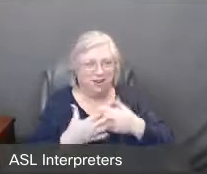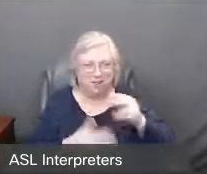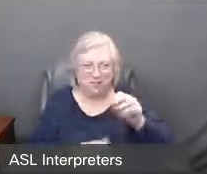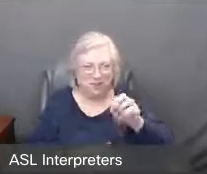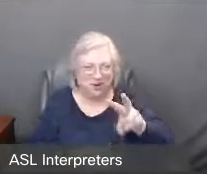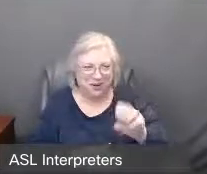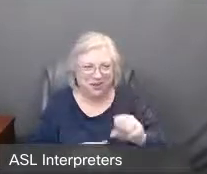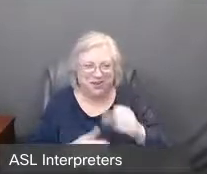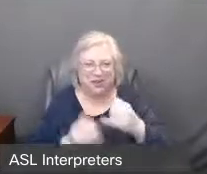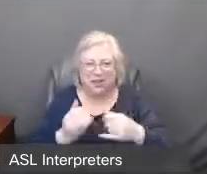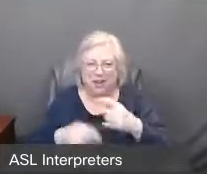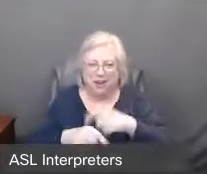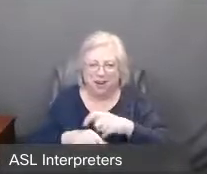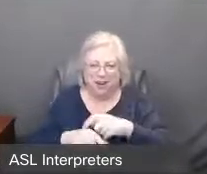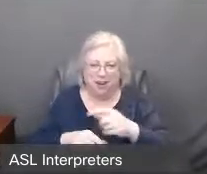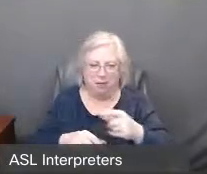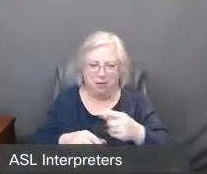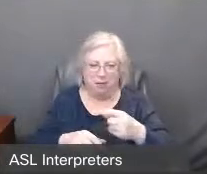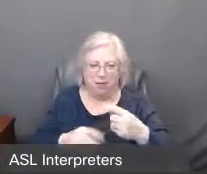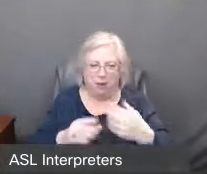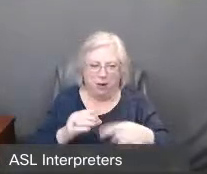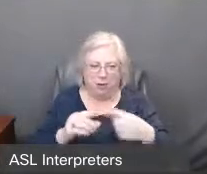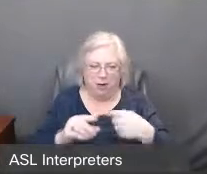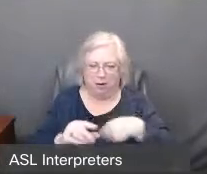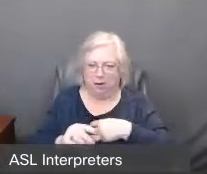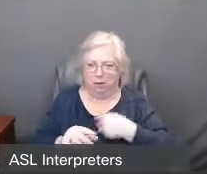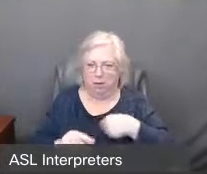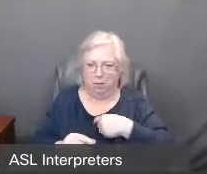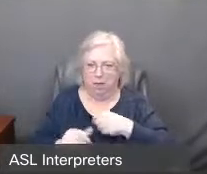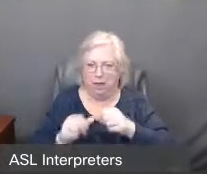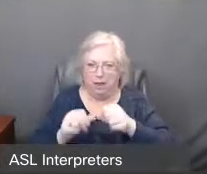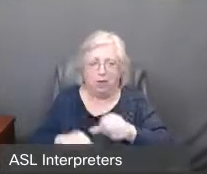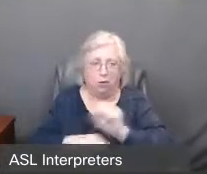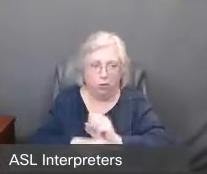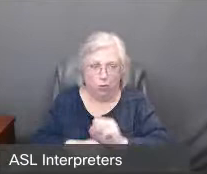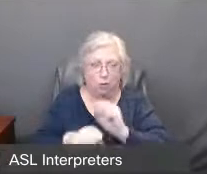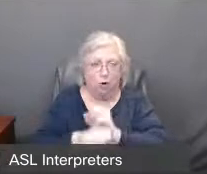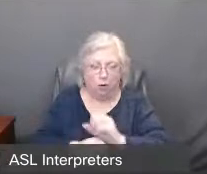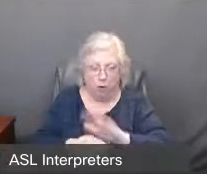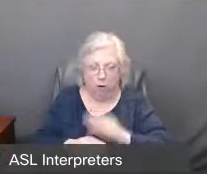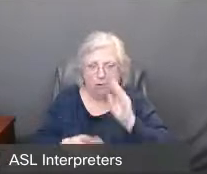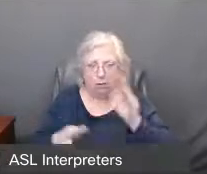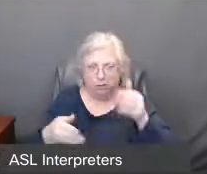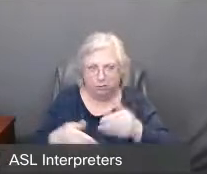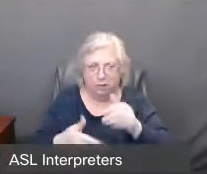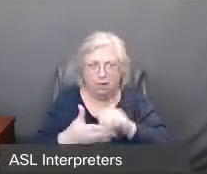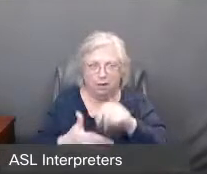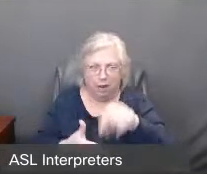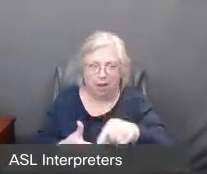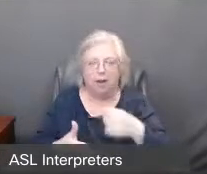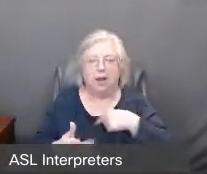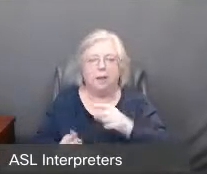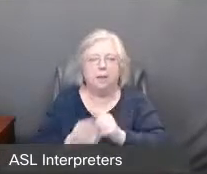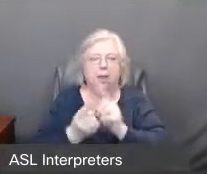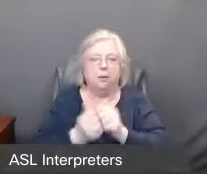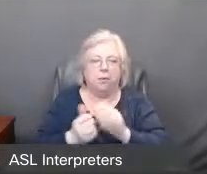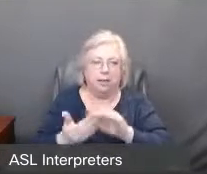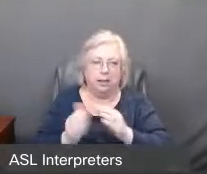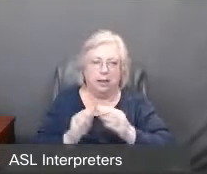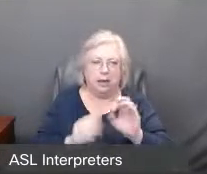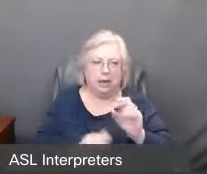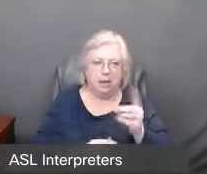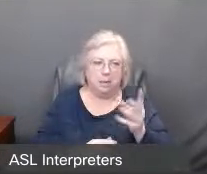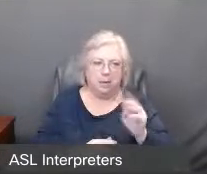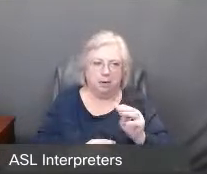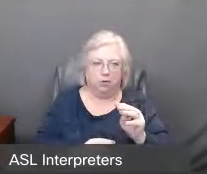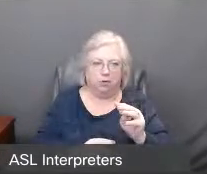emailed it, I gave the status at the time. And we continue to work at it. I had met with city administration, the mayor's